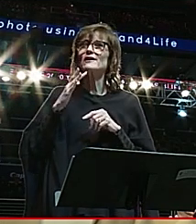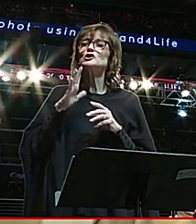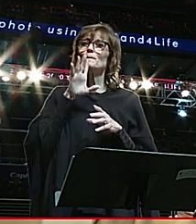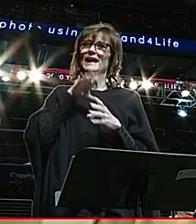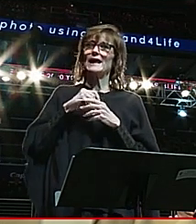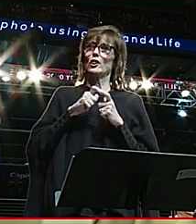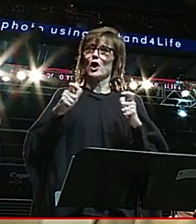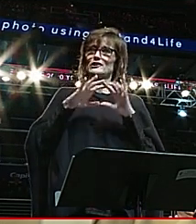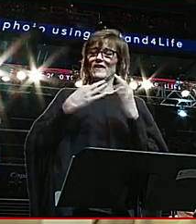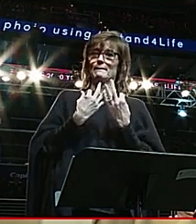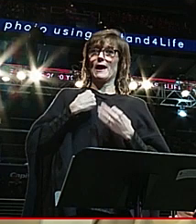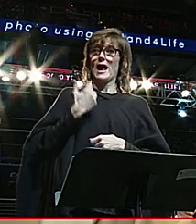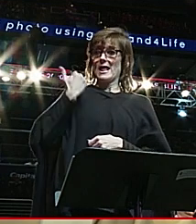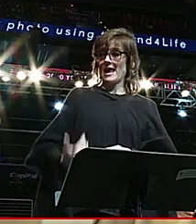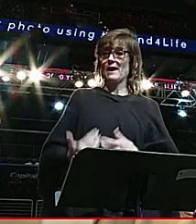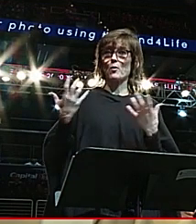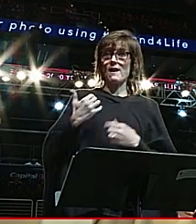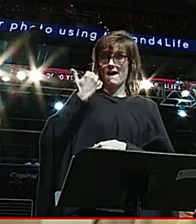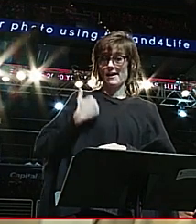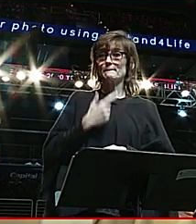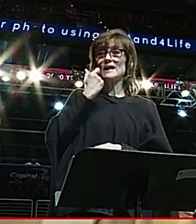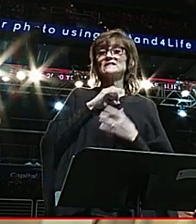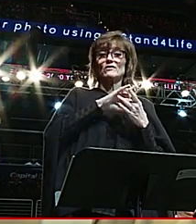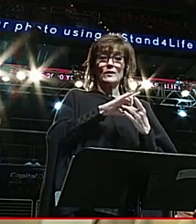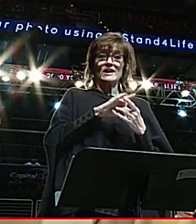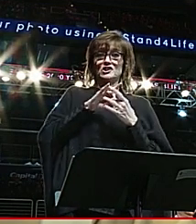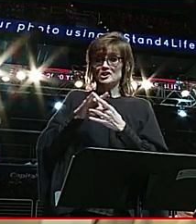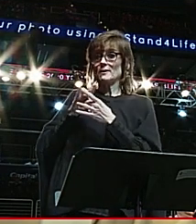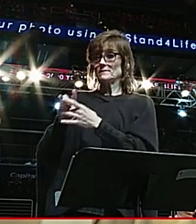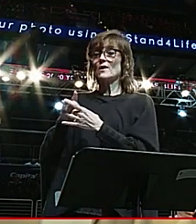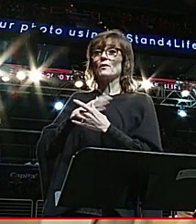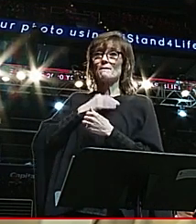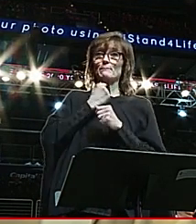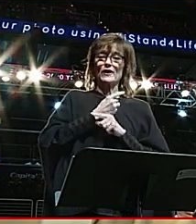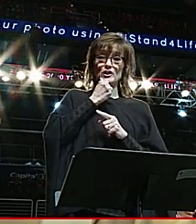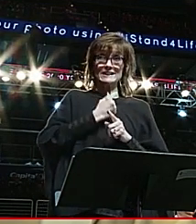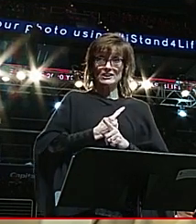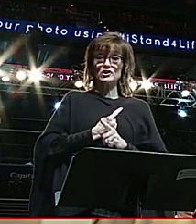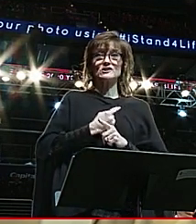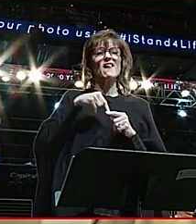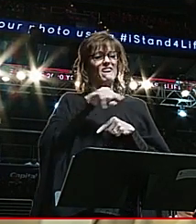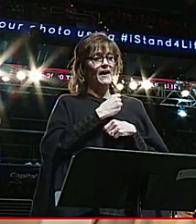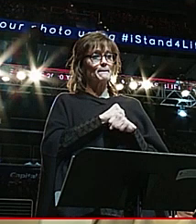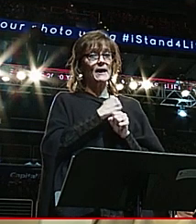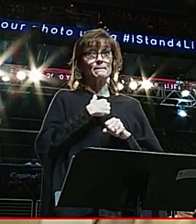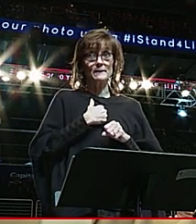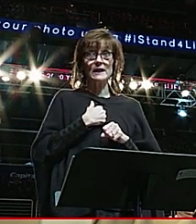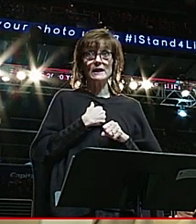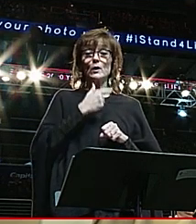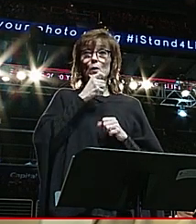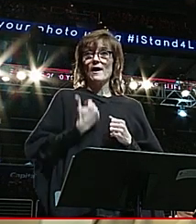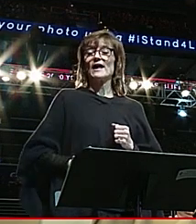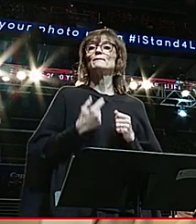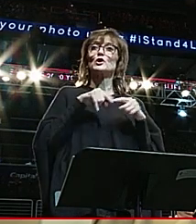I am what I am because of the relationships with my brothers and sisters. They made me who I am, in the fights,